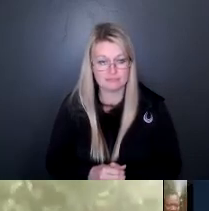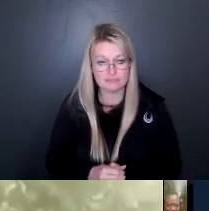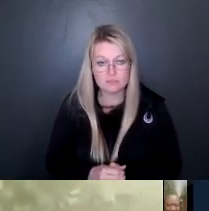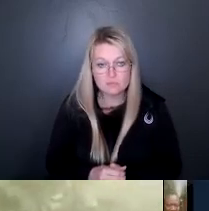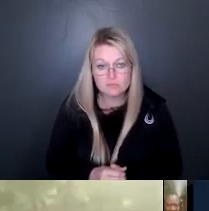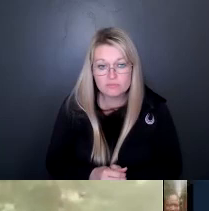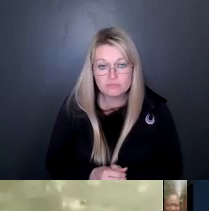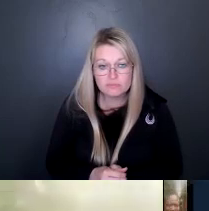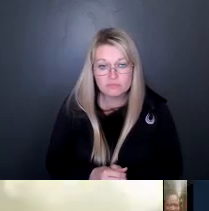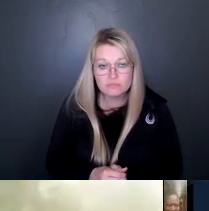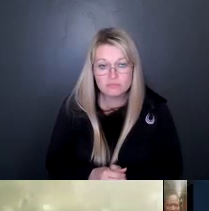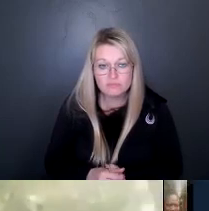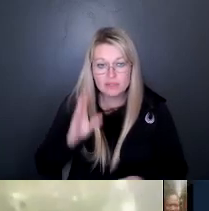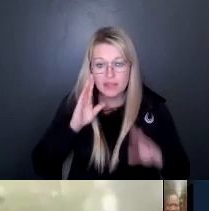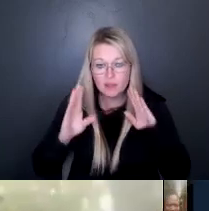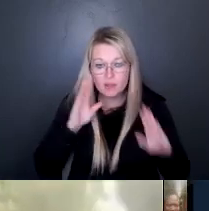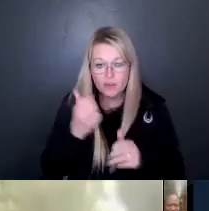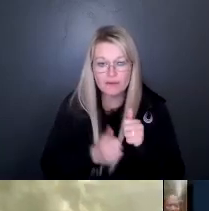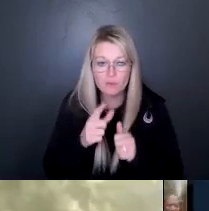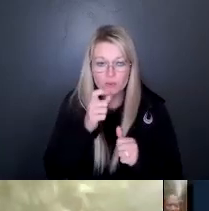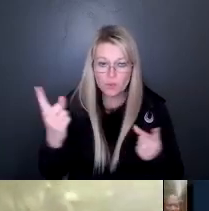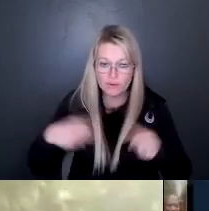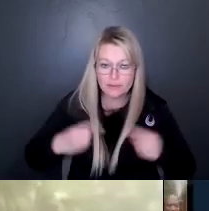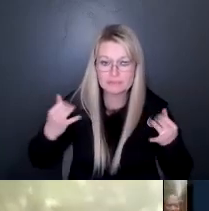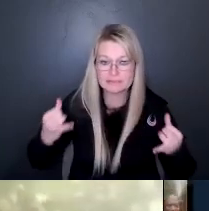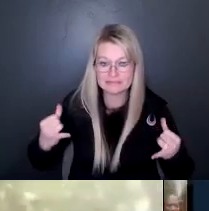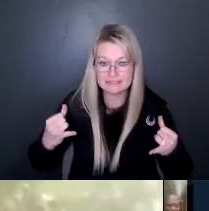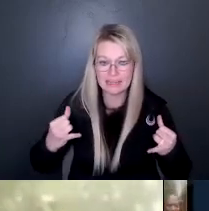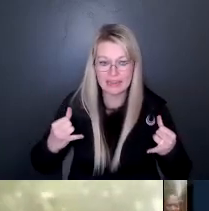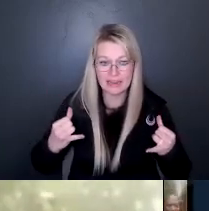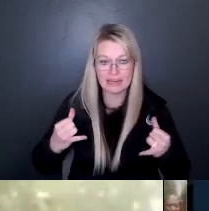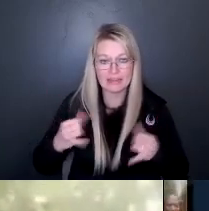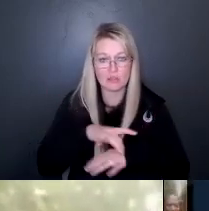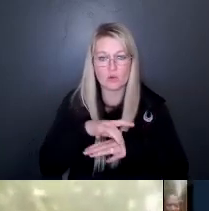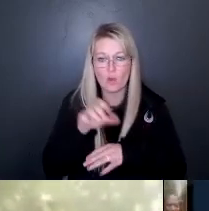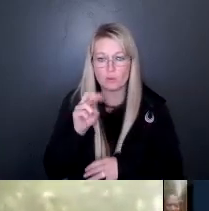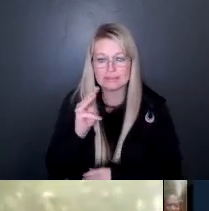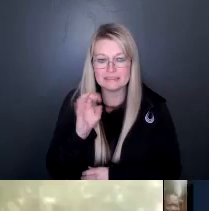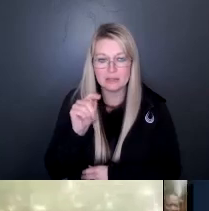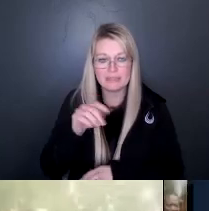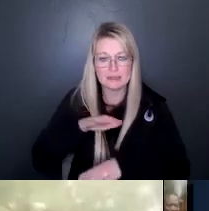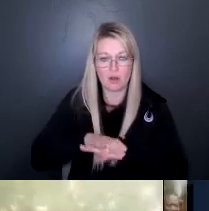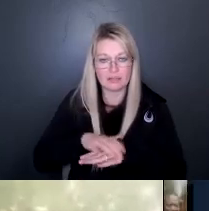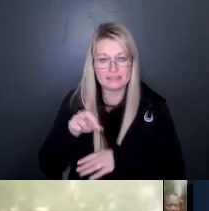Yeah, I salute everyone who is attending this important summit, the Global Summit on Disability